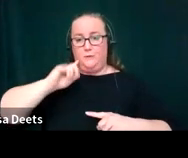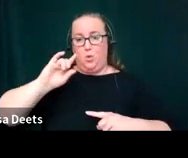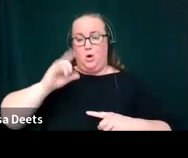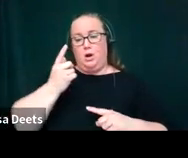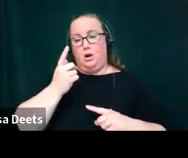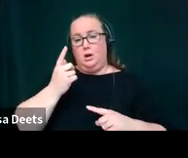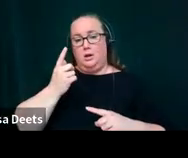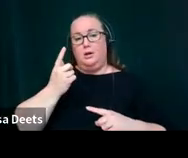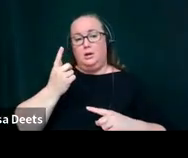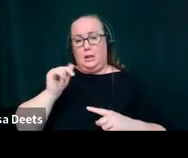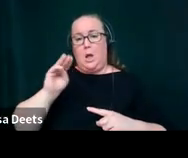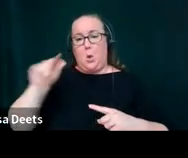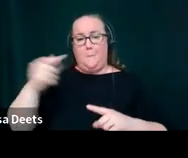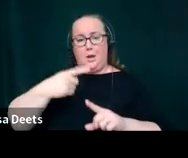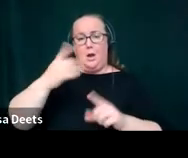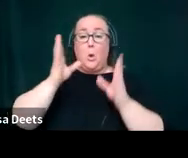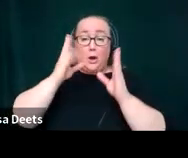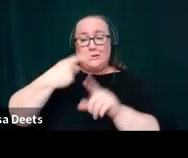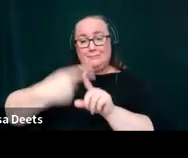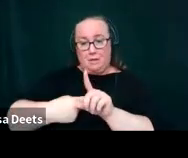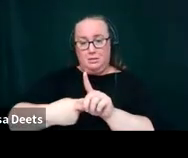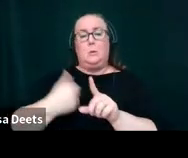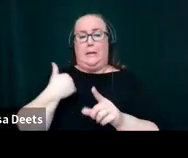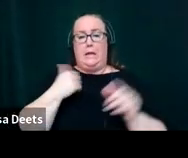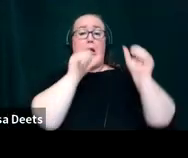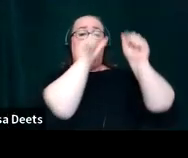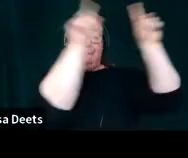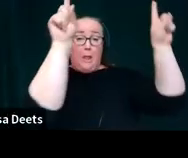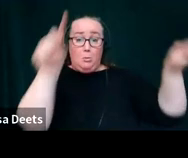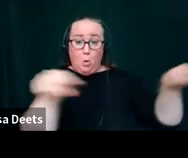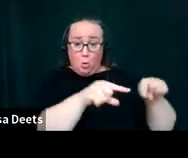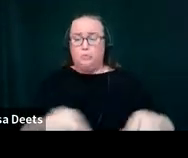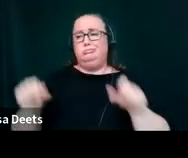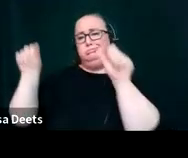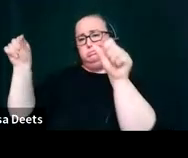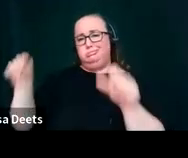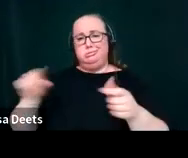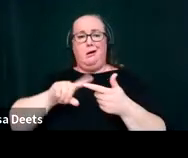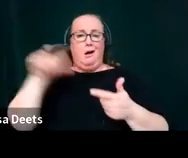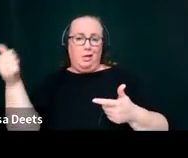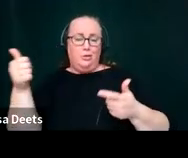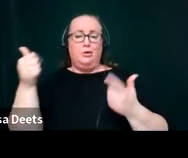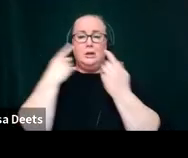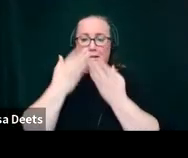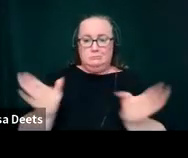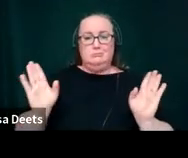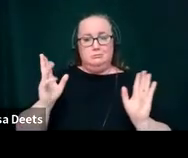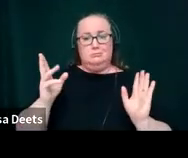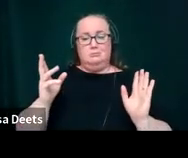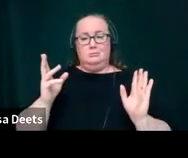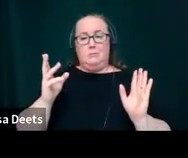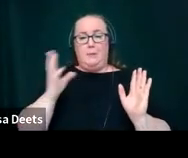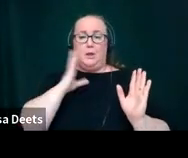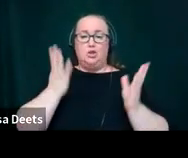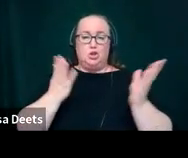of posters like that. We also had billboards, and we had public service announcements on a local radio.